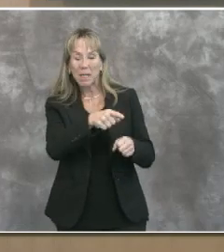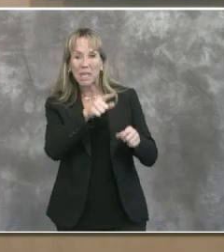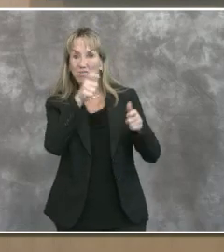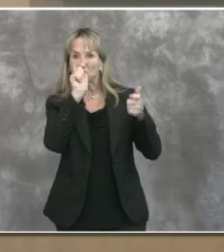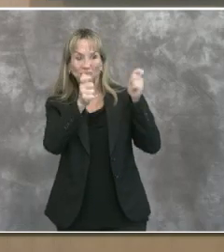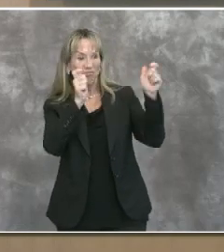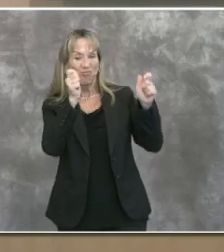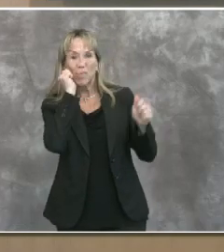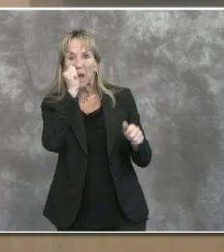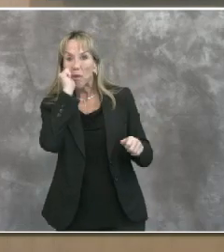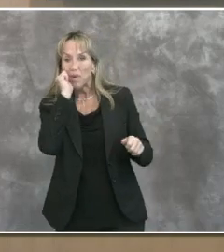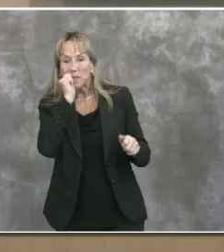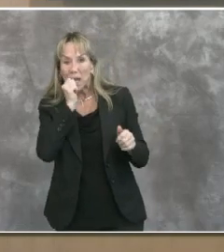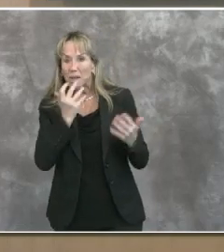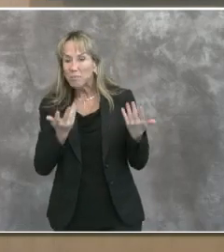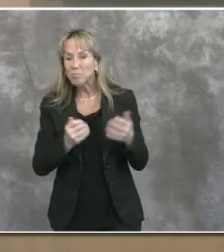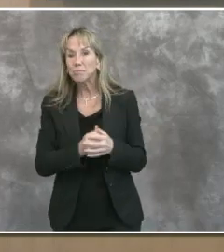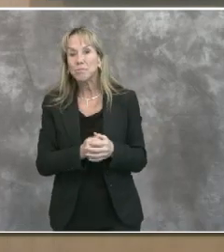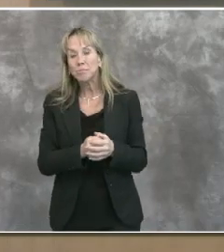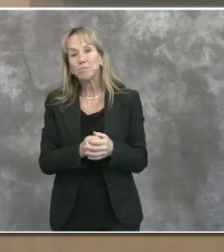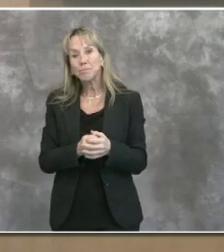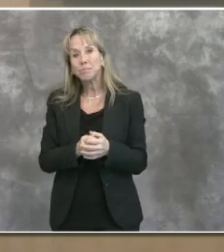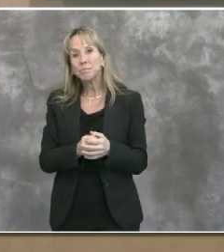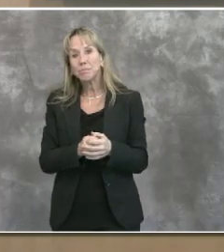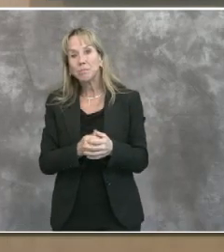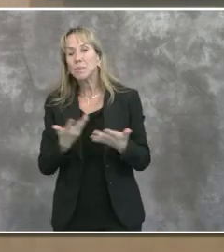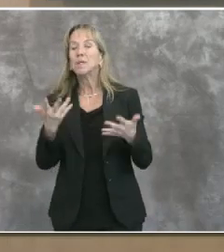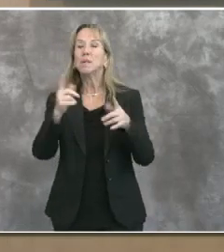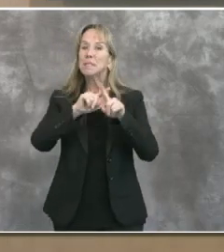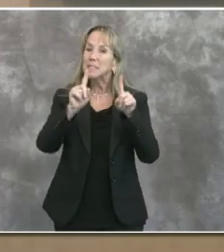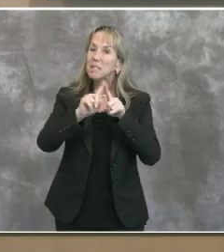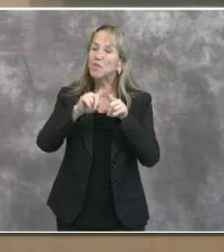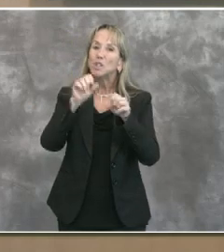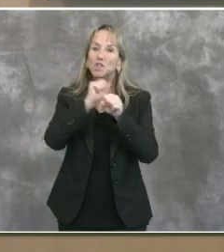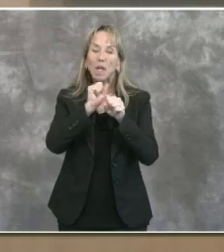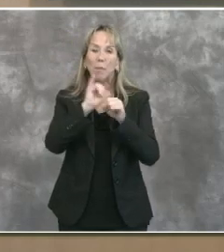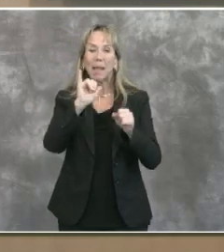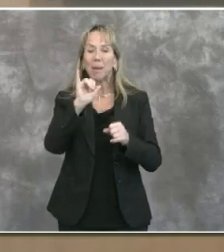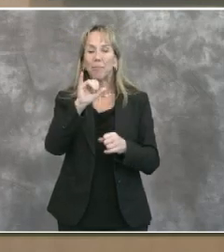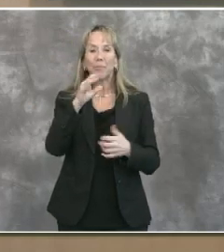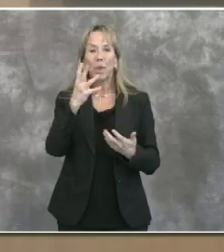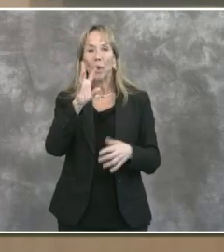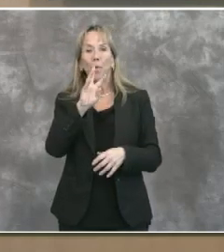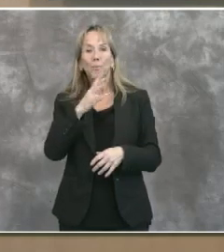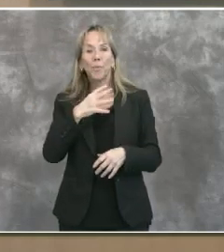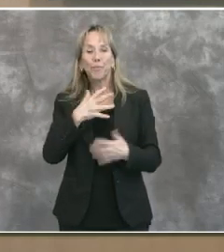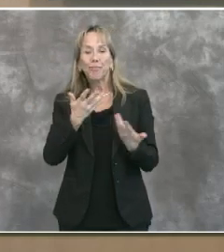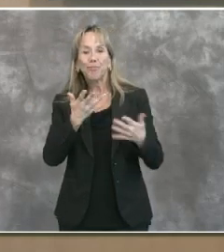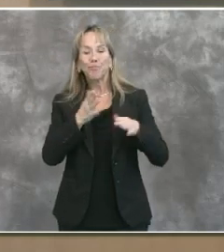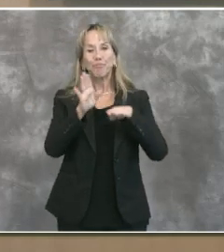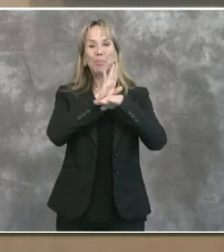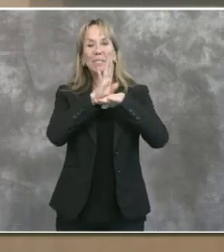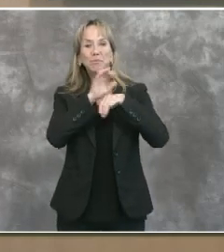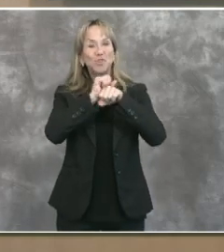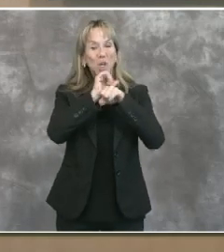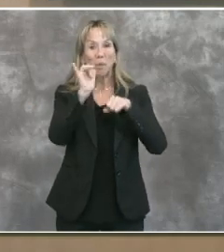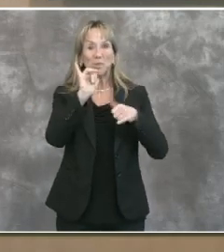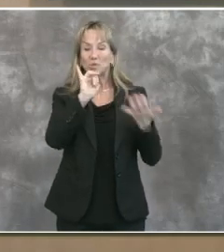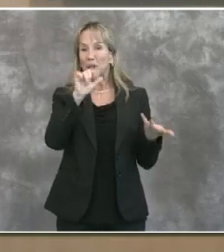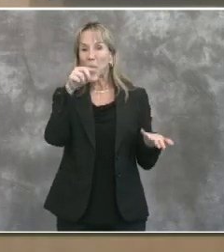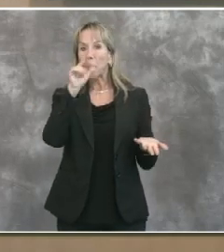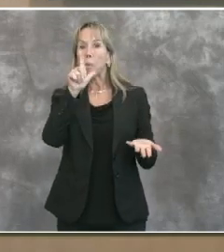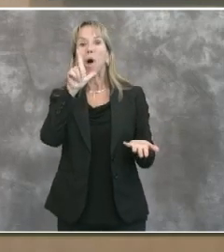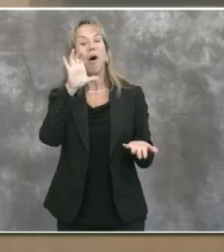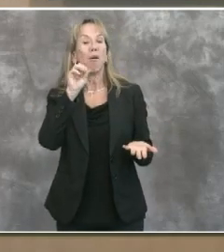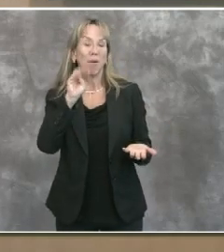day. And jobs, white-collar jobs, Qualcomm as well, like I mentioned. So there are many jobs out there.